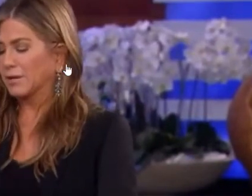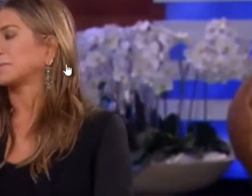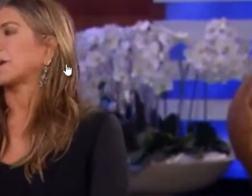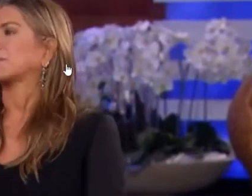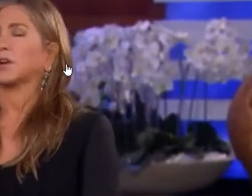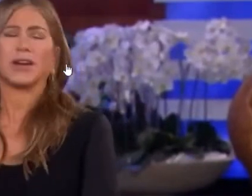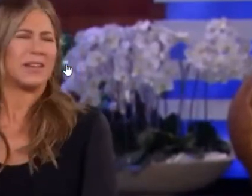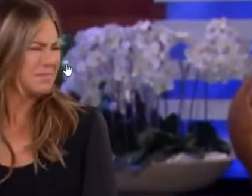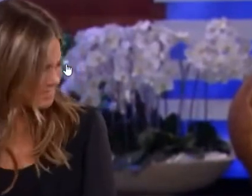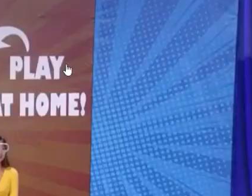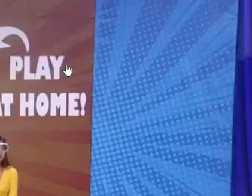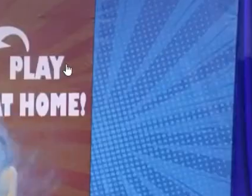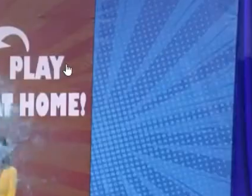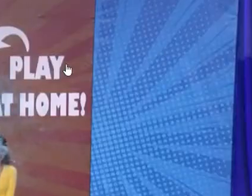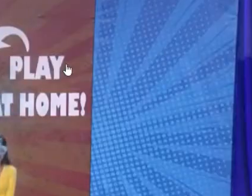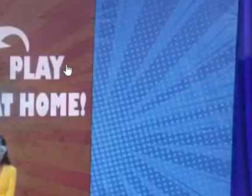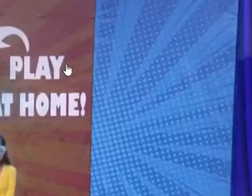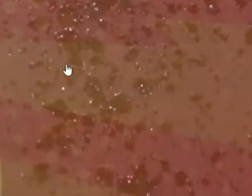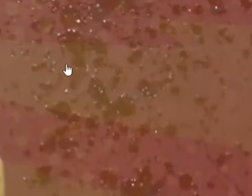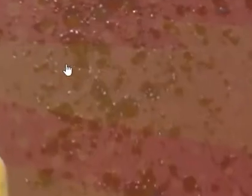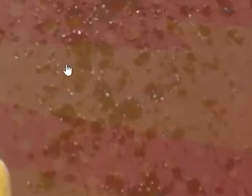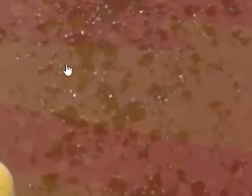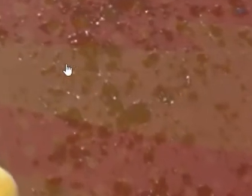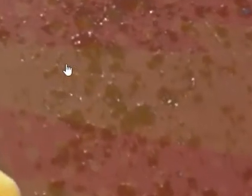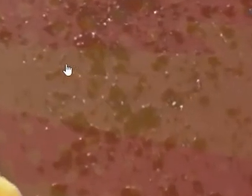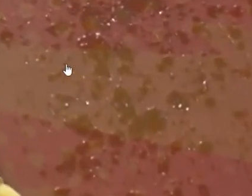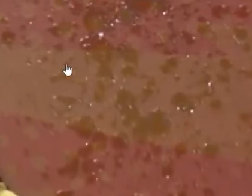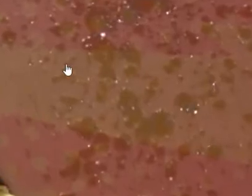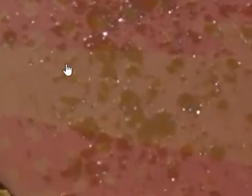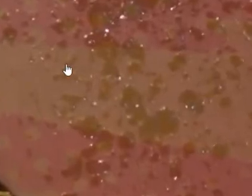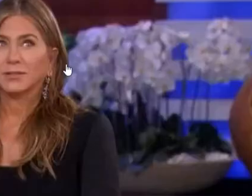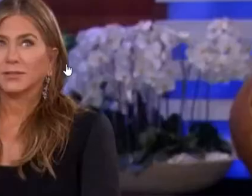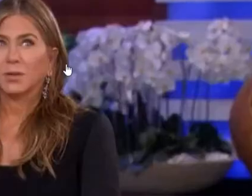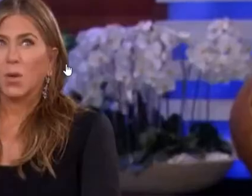hit it. I'm sorry. Today on Ellen,